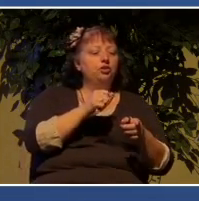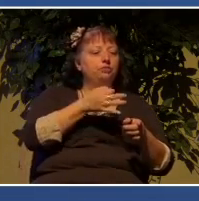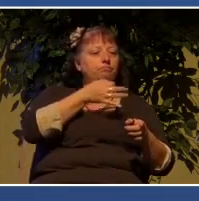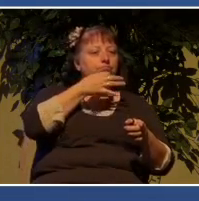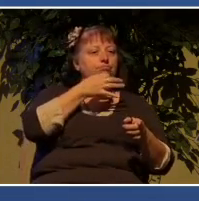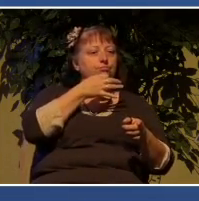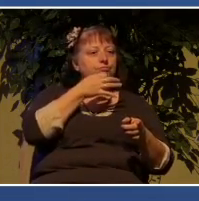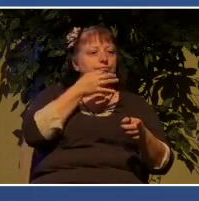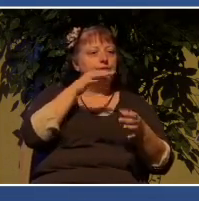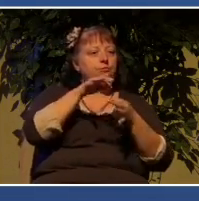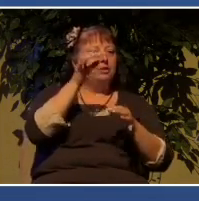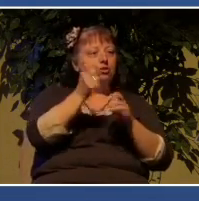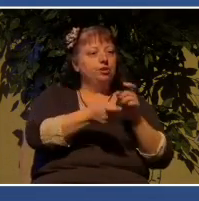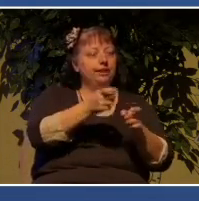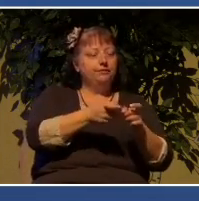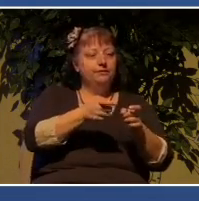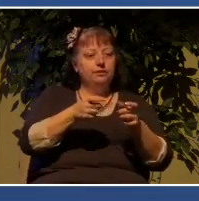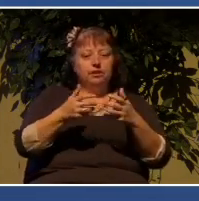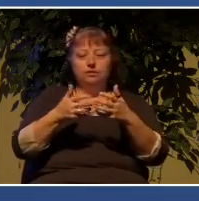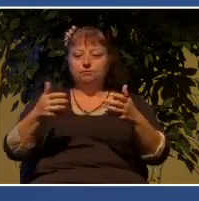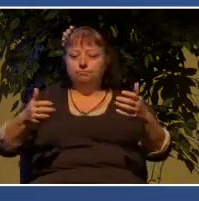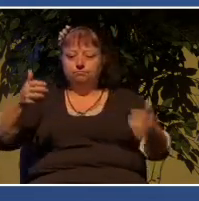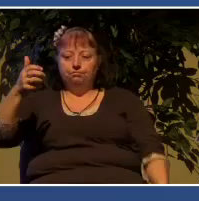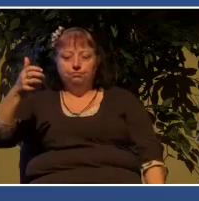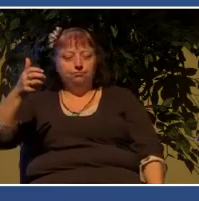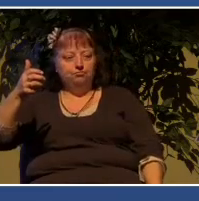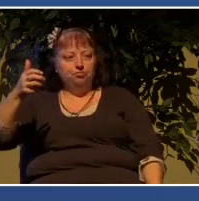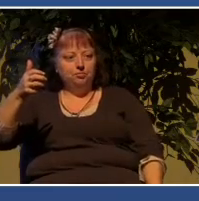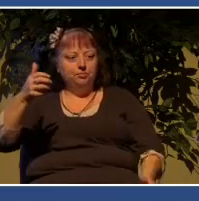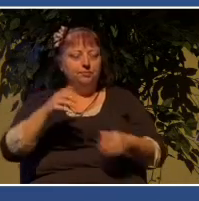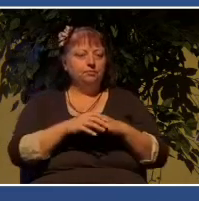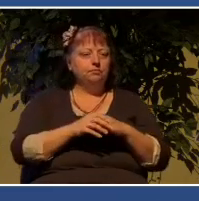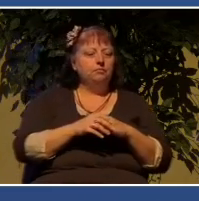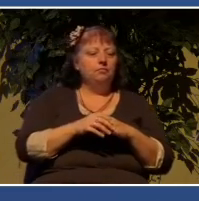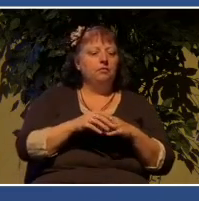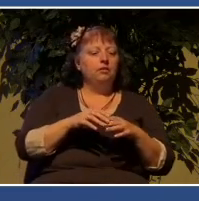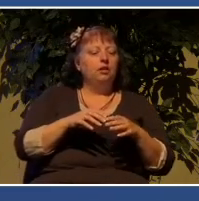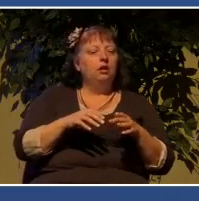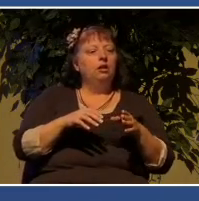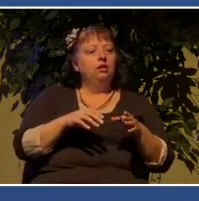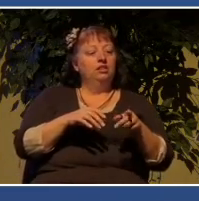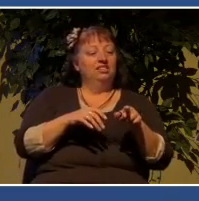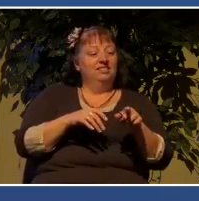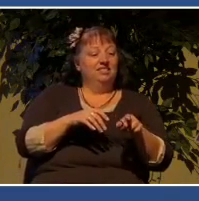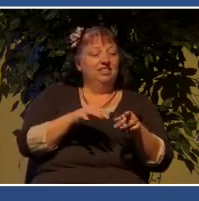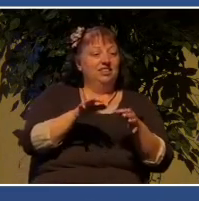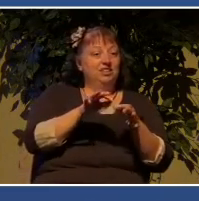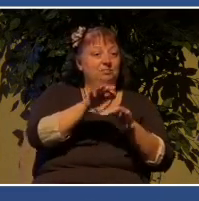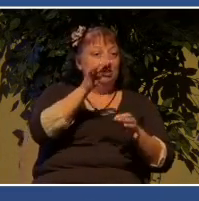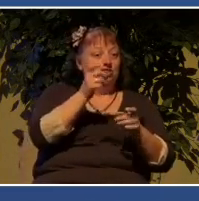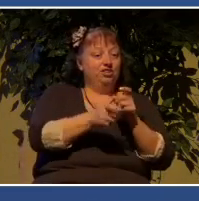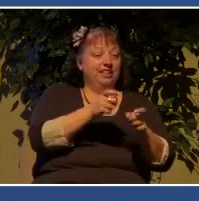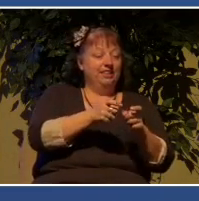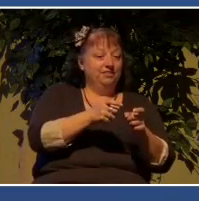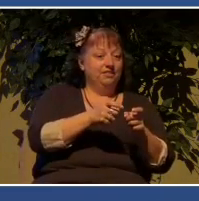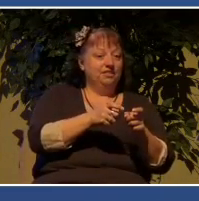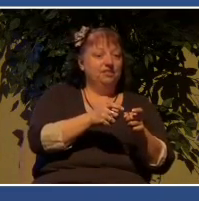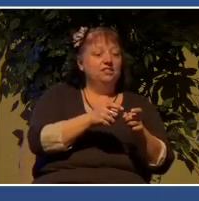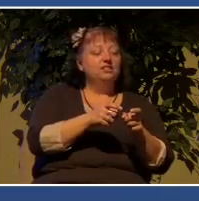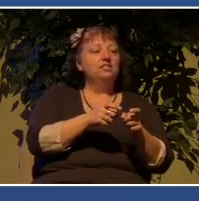cymbal. You're wasting your time. You're wasting your energy. Paul says, love